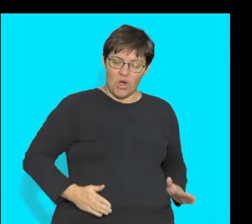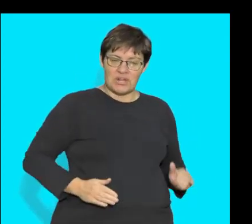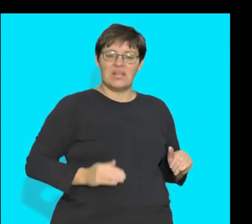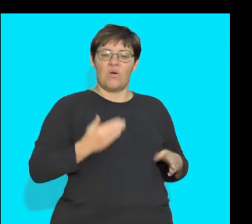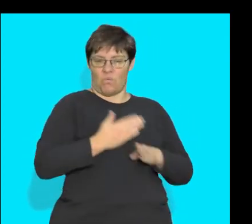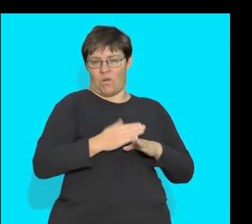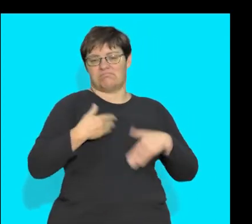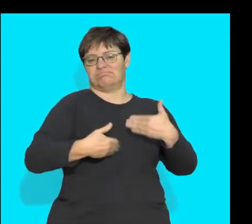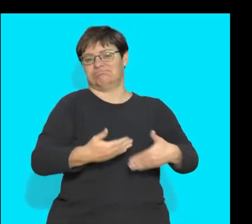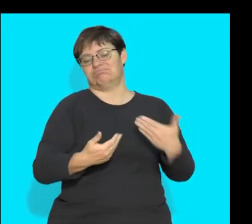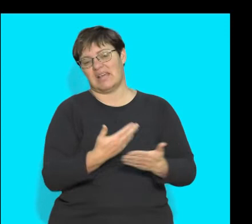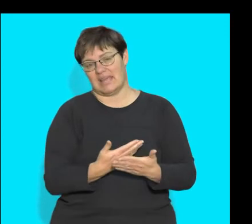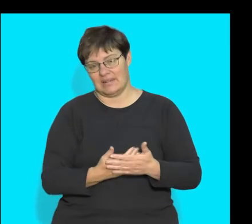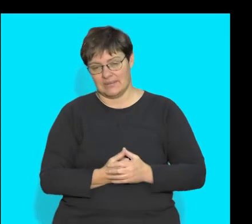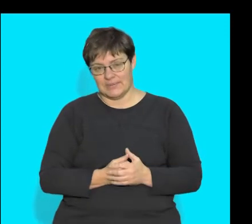body to work,